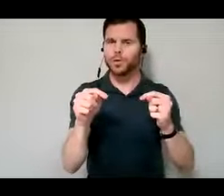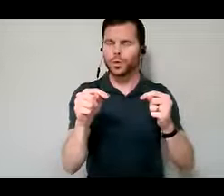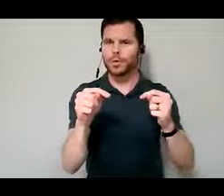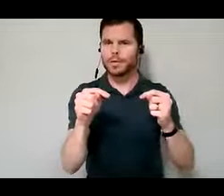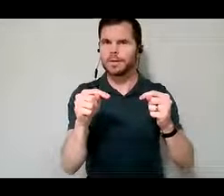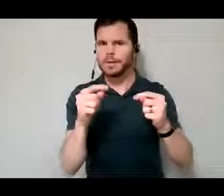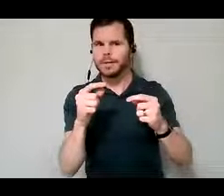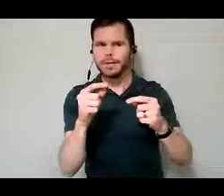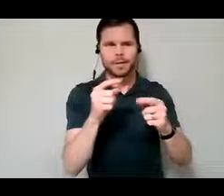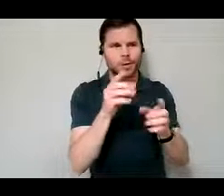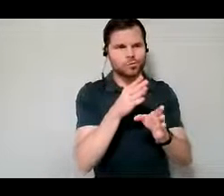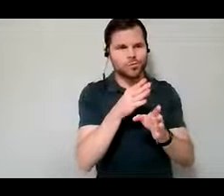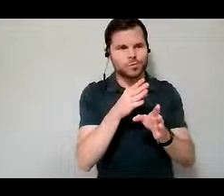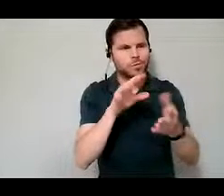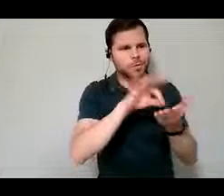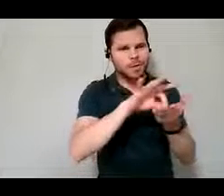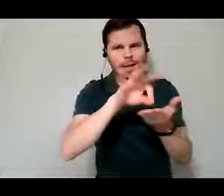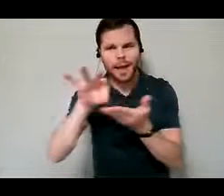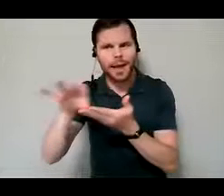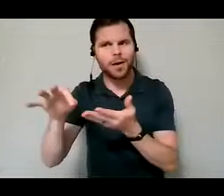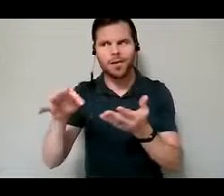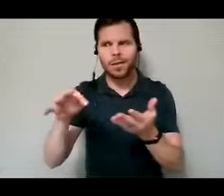started this year. So I think it's on the next slide.